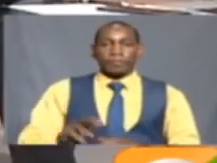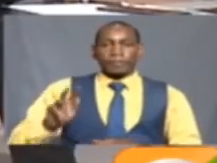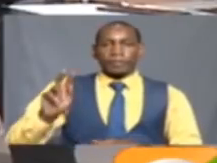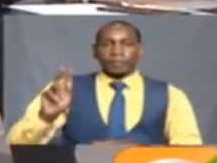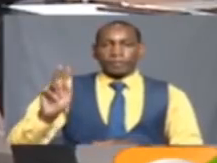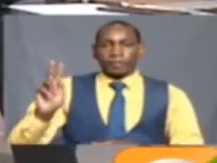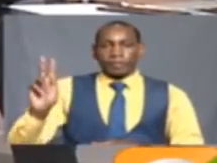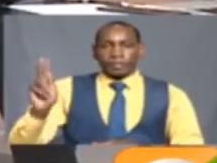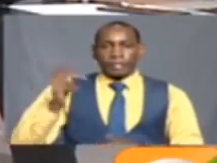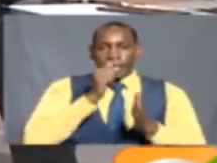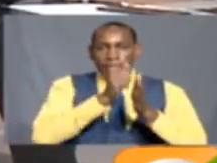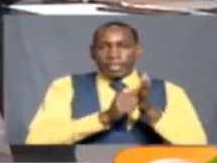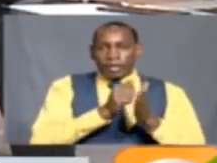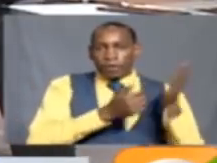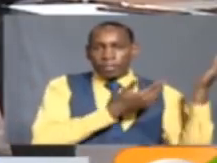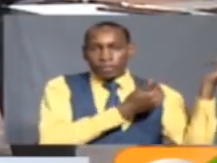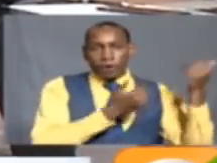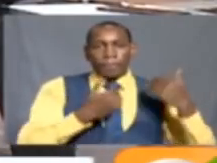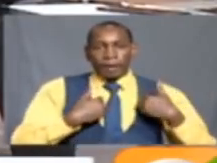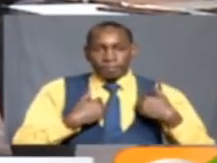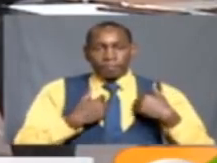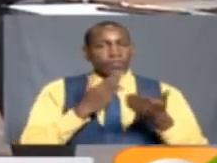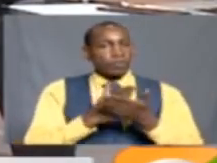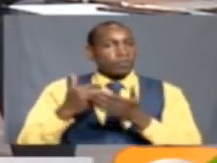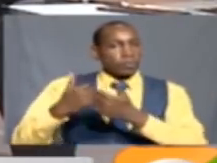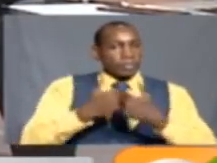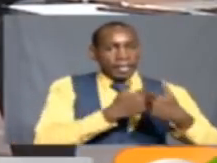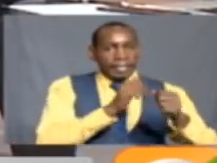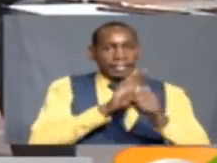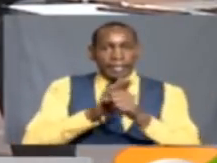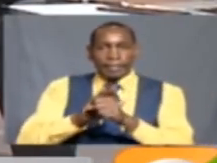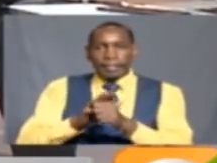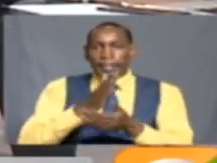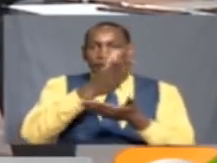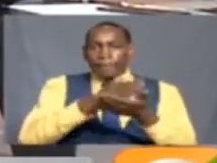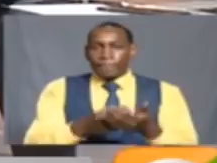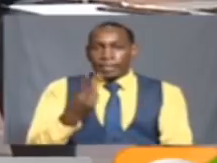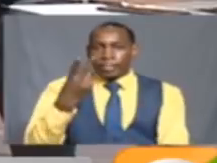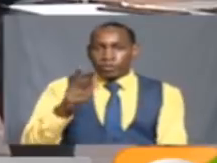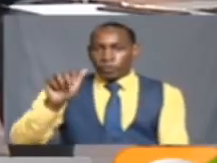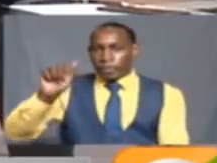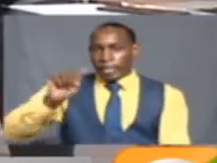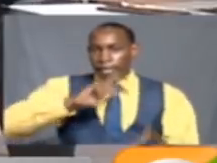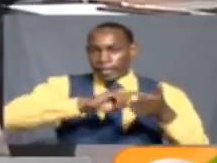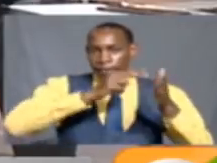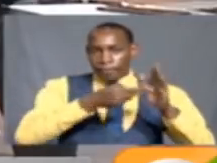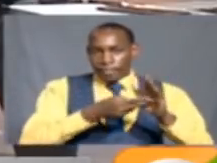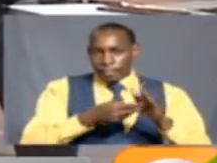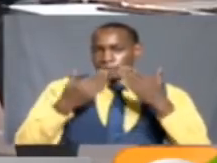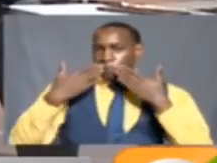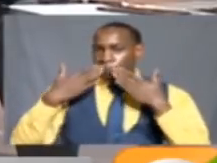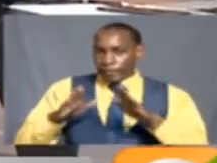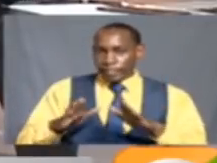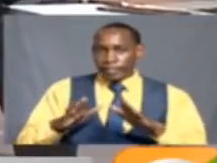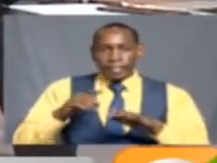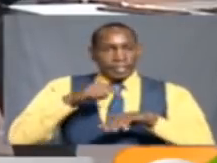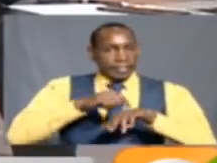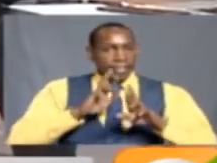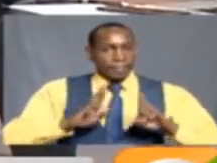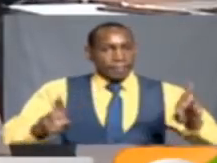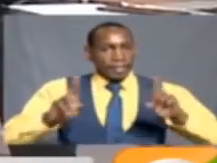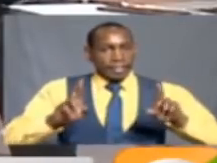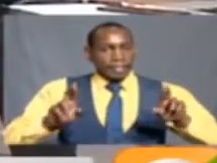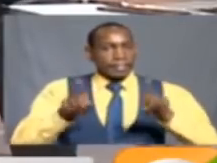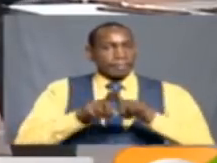Railways is optimistic that despite the hurdles that they have faced, the phase 2A of the project will be complete in time and